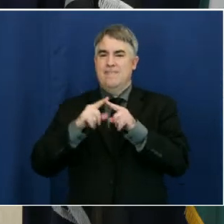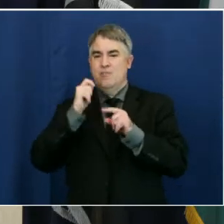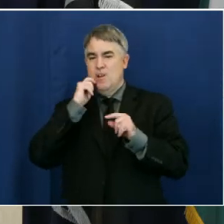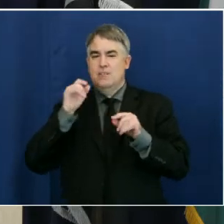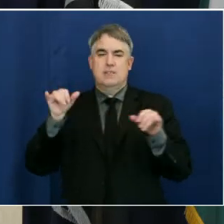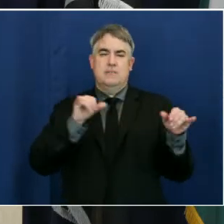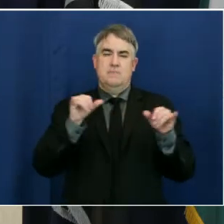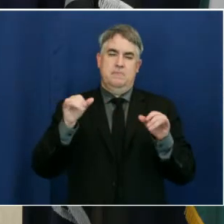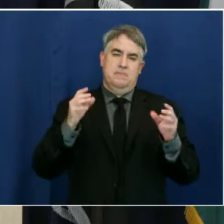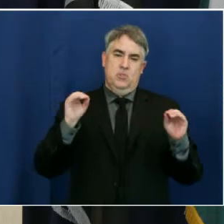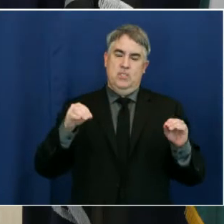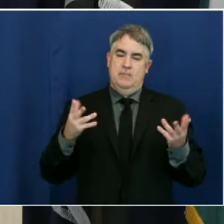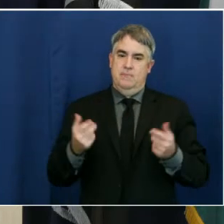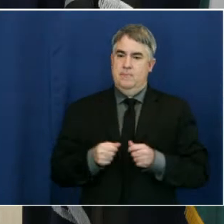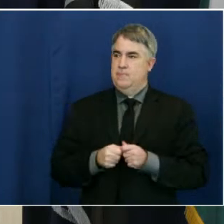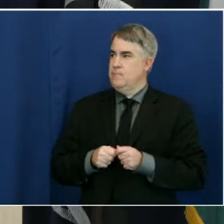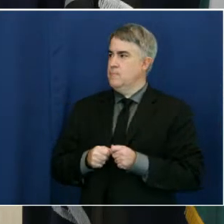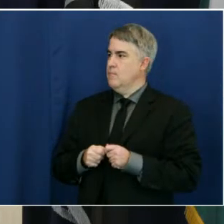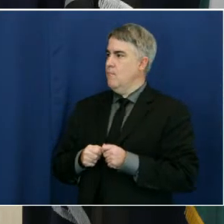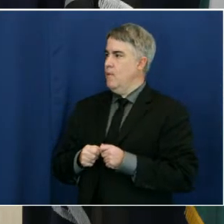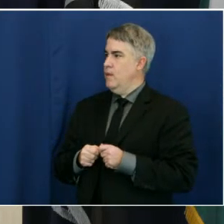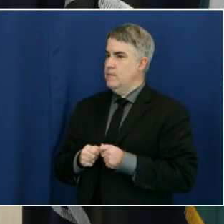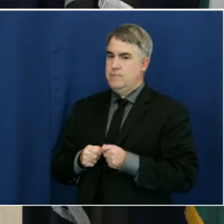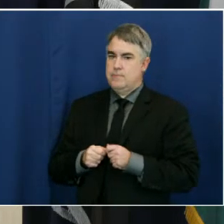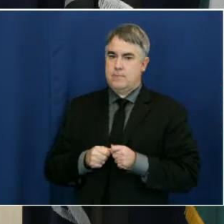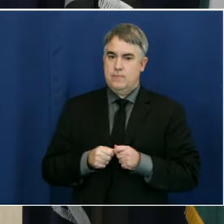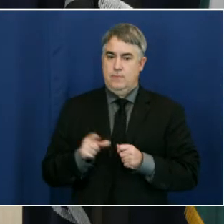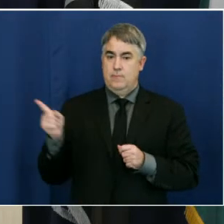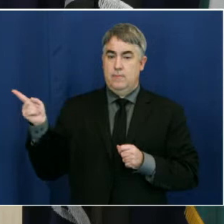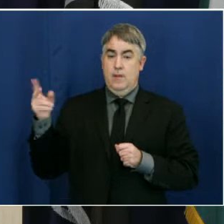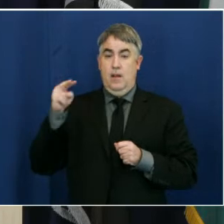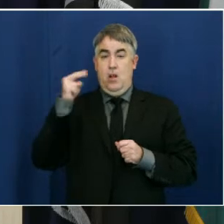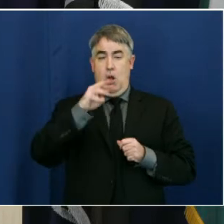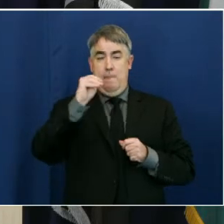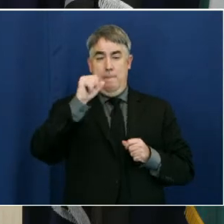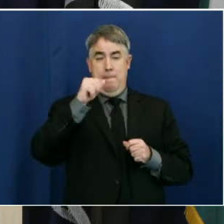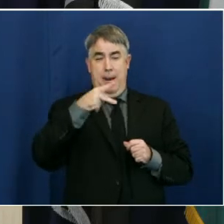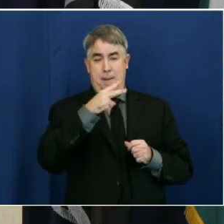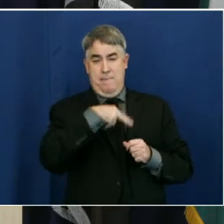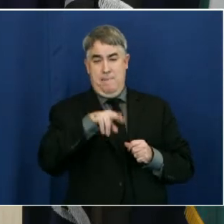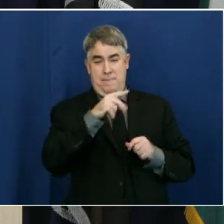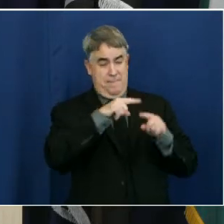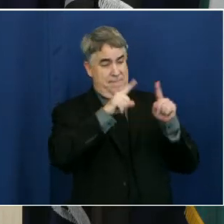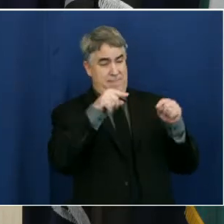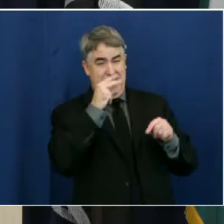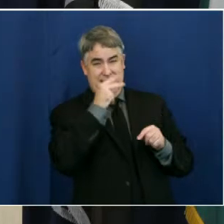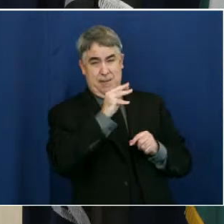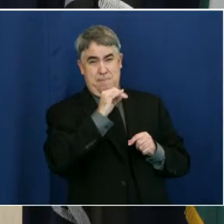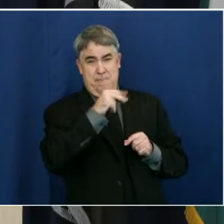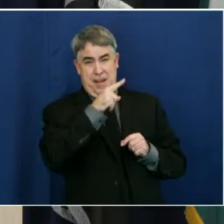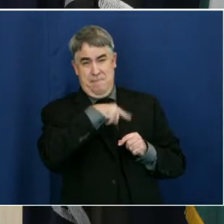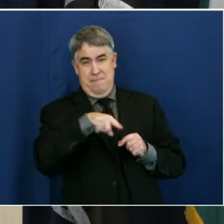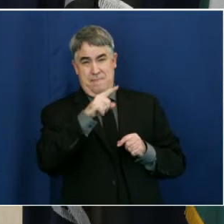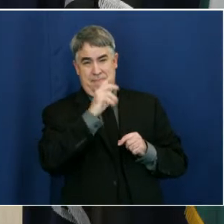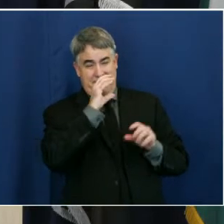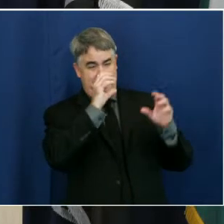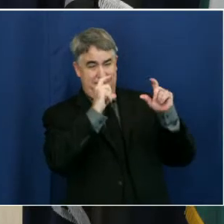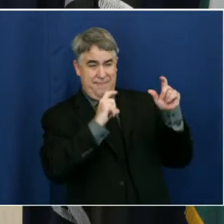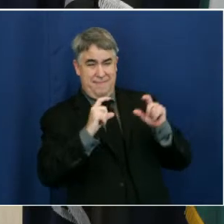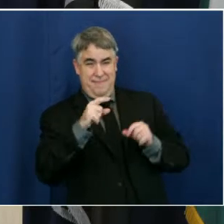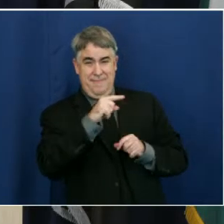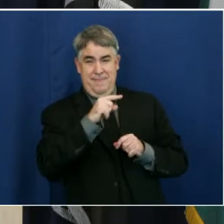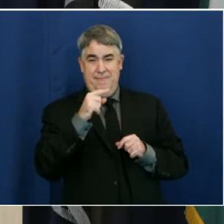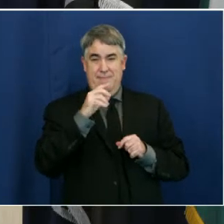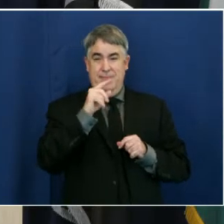think, Brandon, if you look at the map of the placement of the tiers, and you look at that, and if we pull up